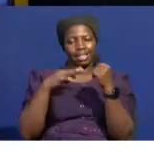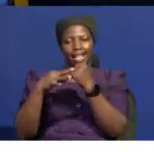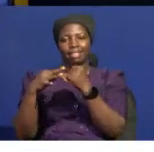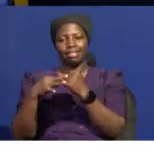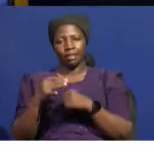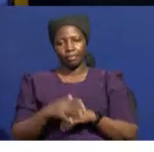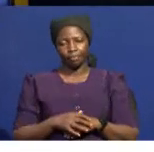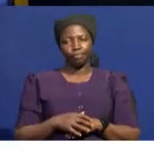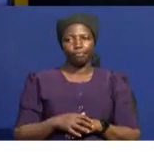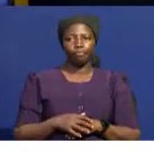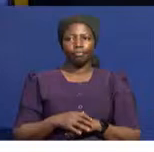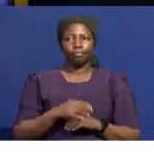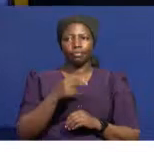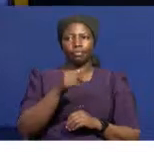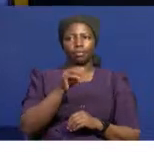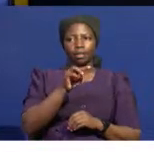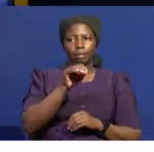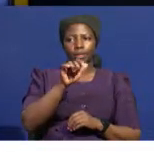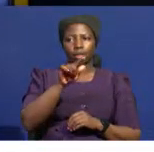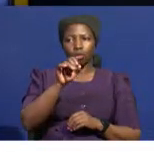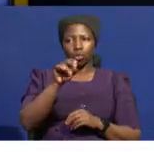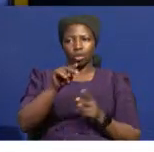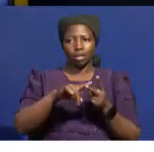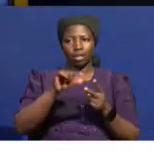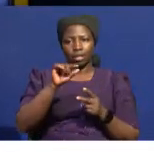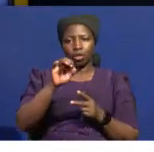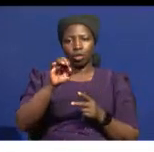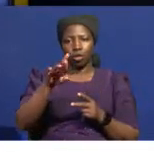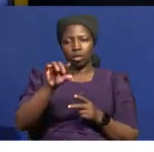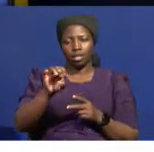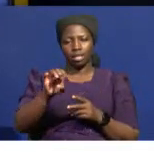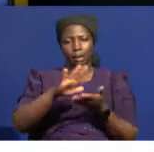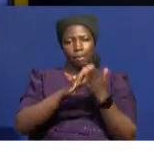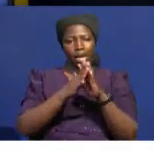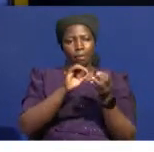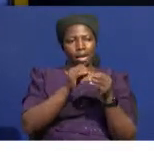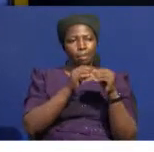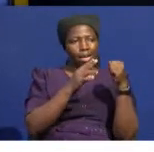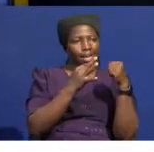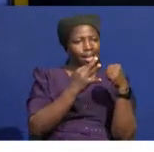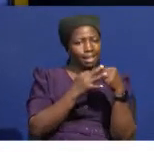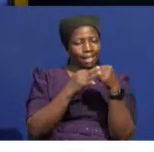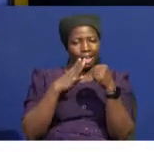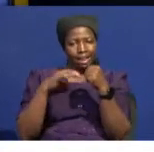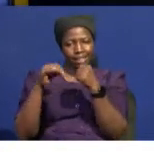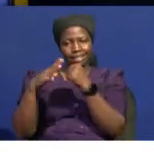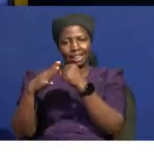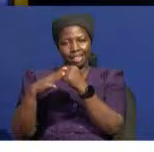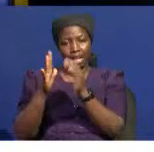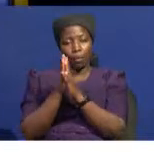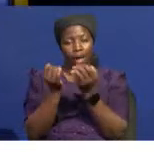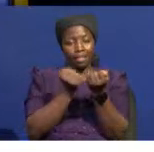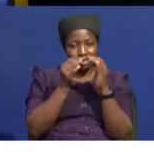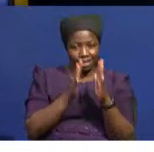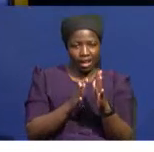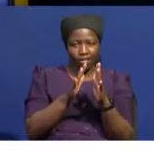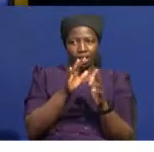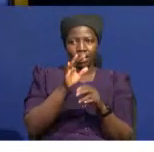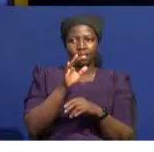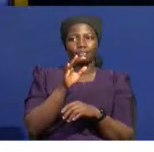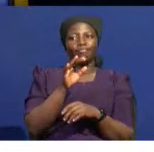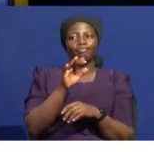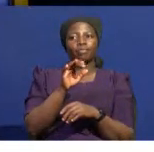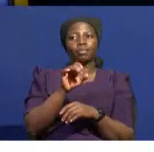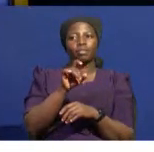of Lewis Hamilton and George Russell qualified in seventh and ninth position, with the Japanese driver Yuki Tsunoda impressing